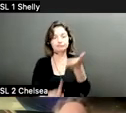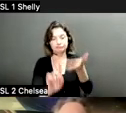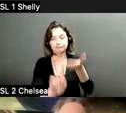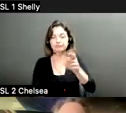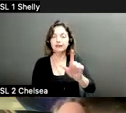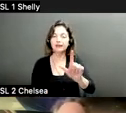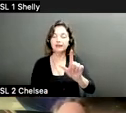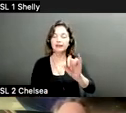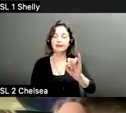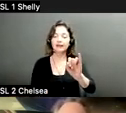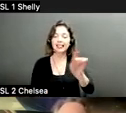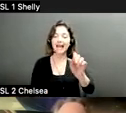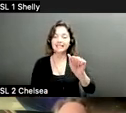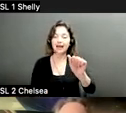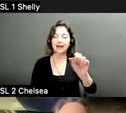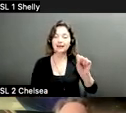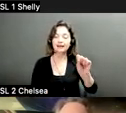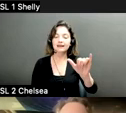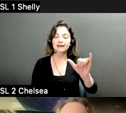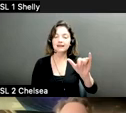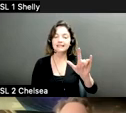Liza Sylvester, L-I-Z-A,